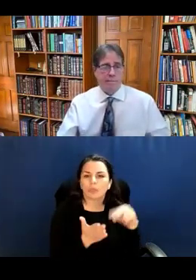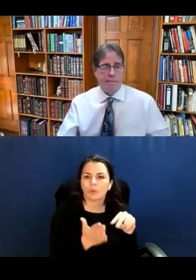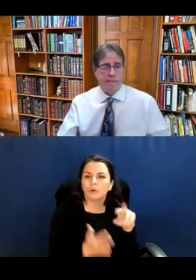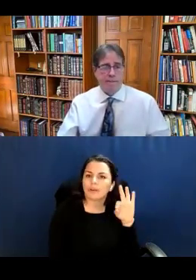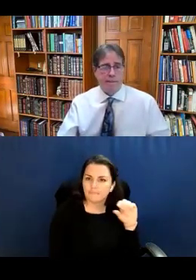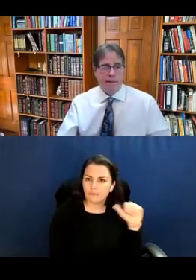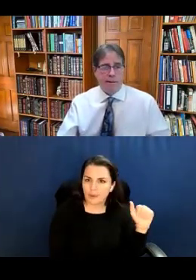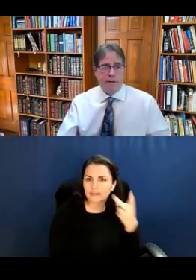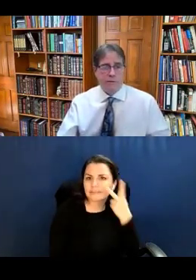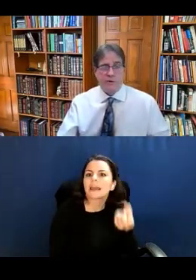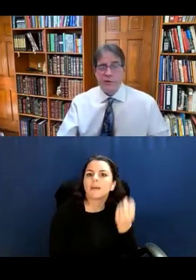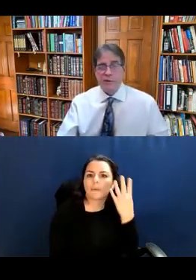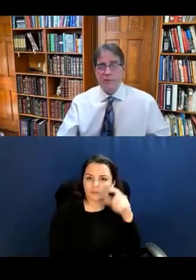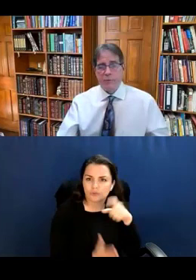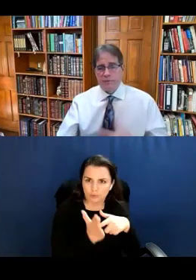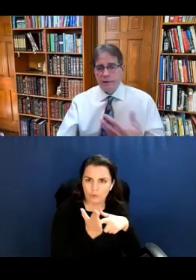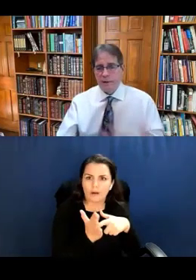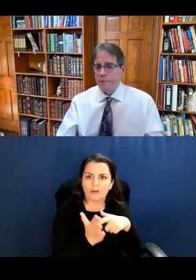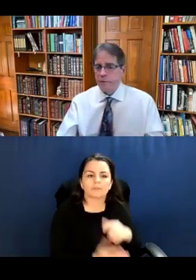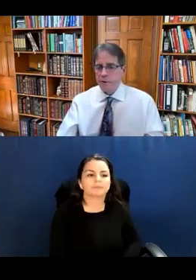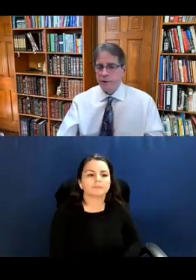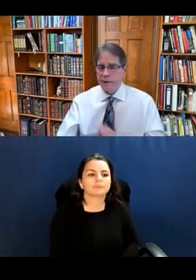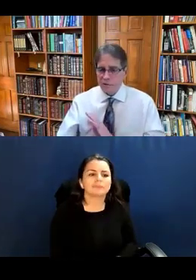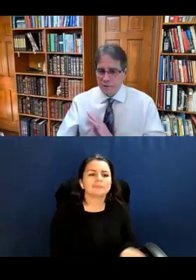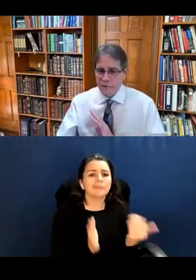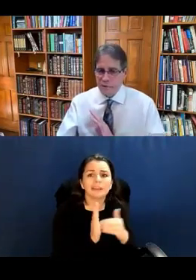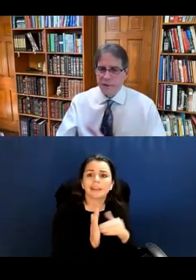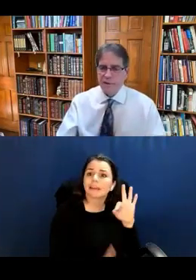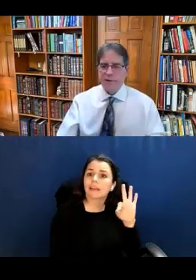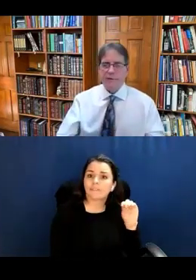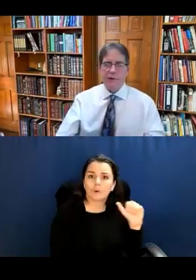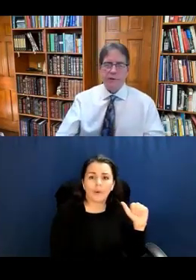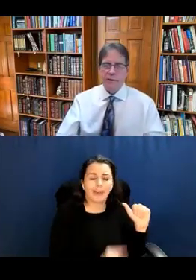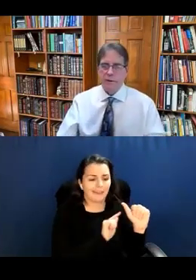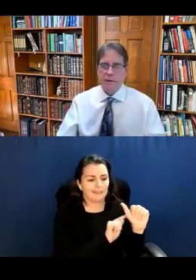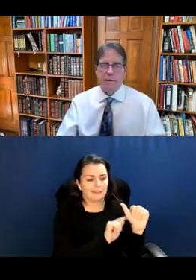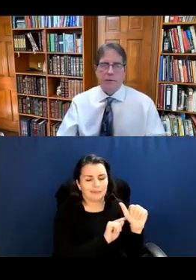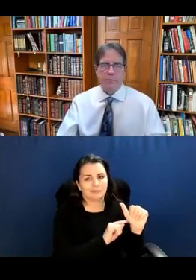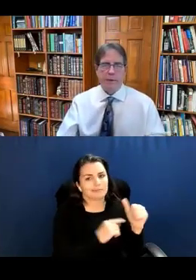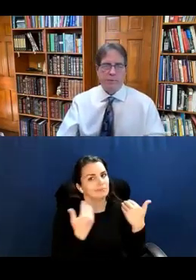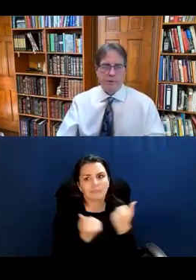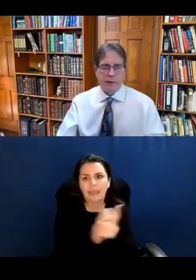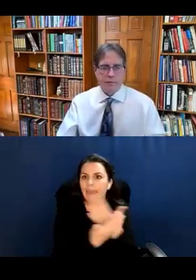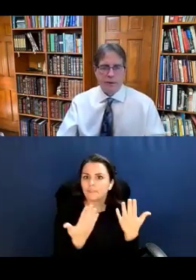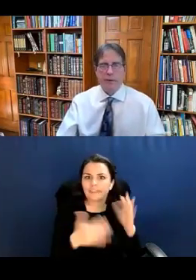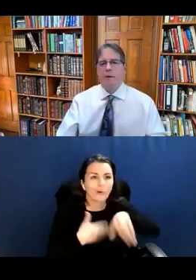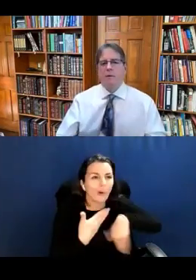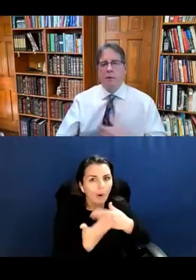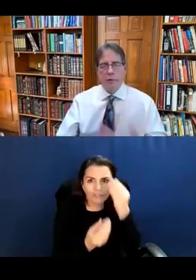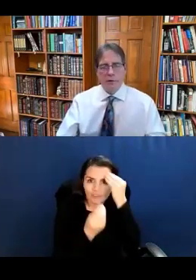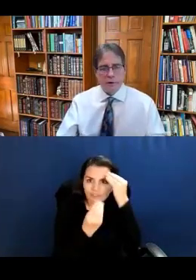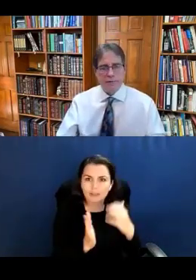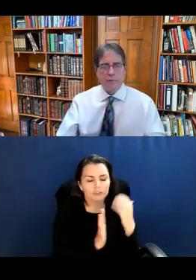up. So as I said before, the funding opportunity announcement explains everything you need to know about the program. What we're looking for,